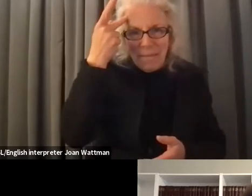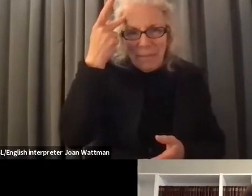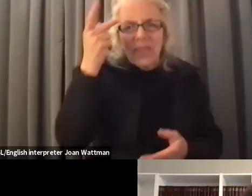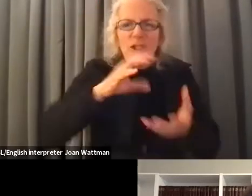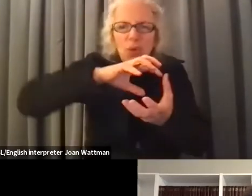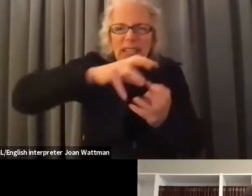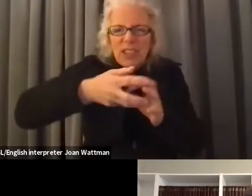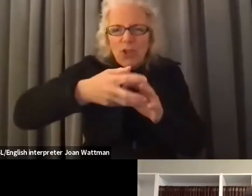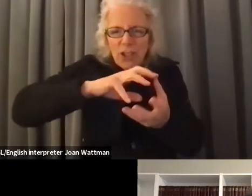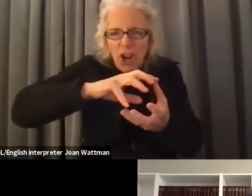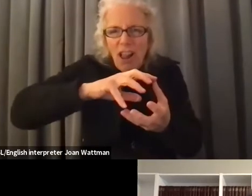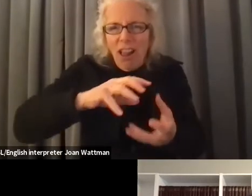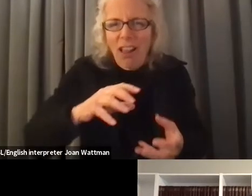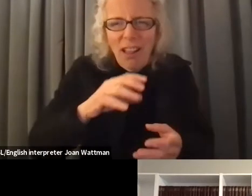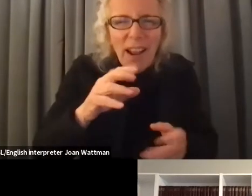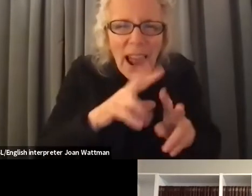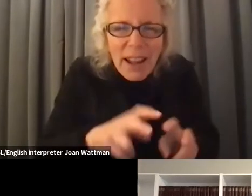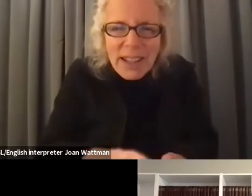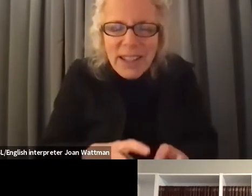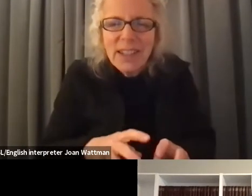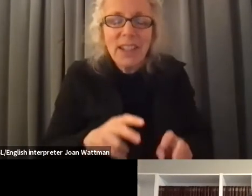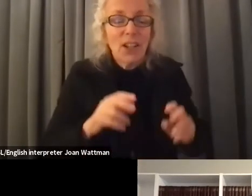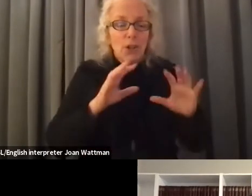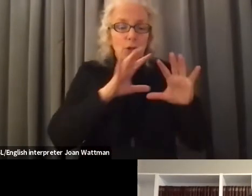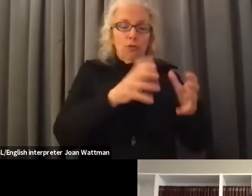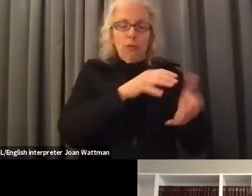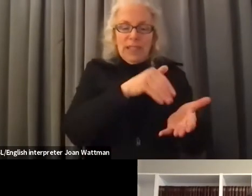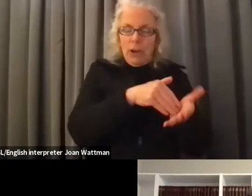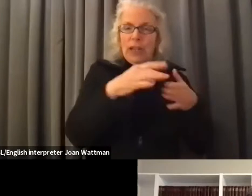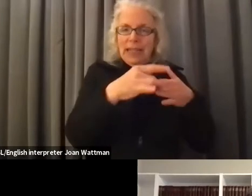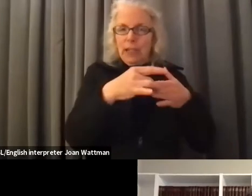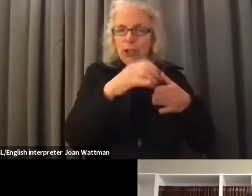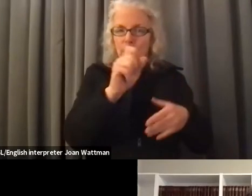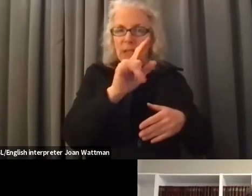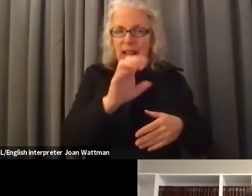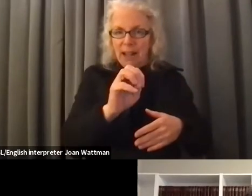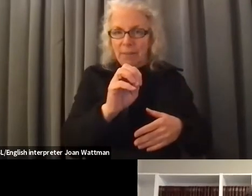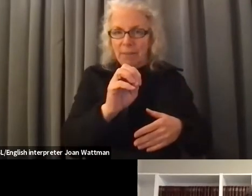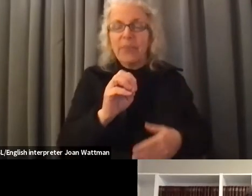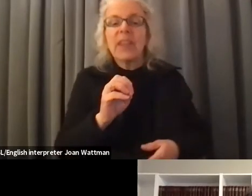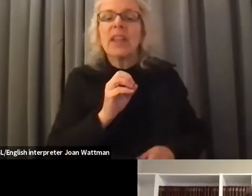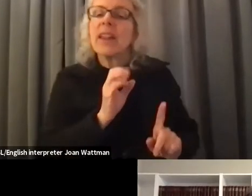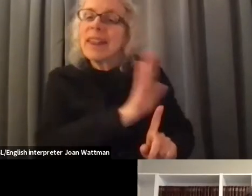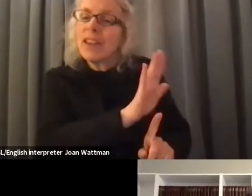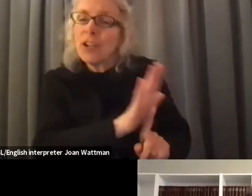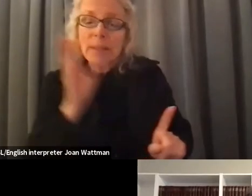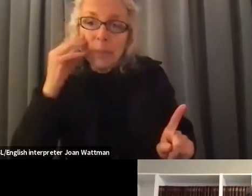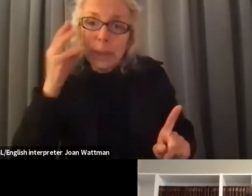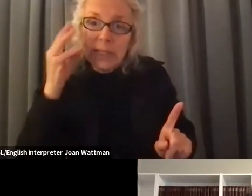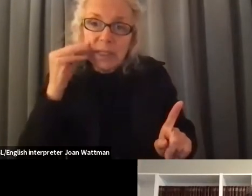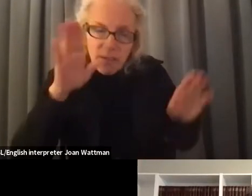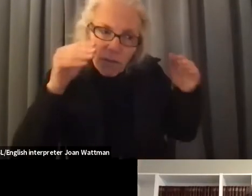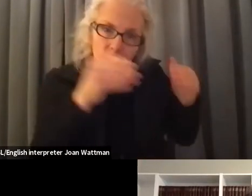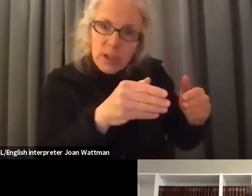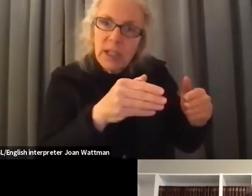intersectional analysis, a group-centered leadership style, and a praxis that centers the experiences and leadership